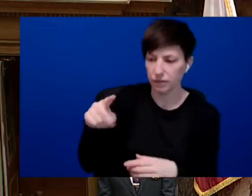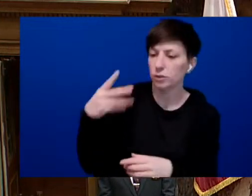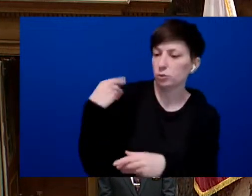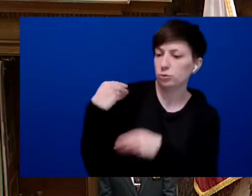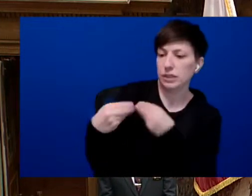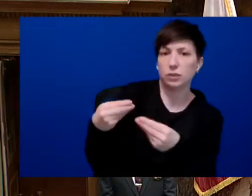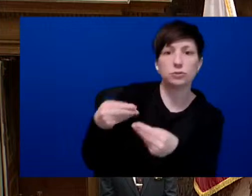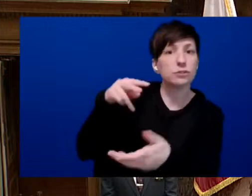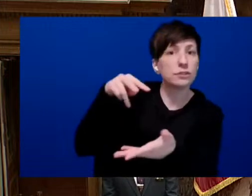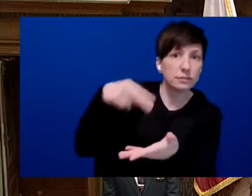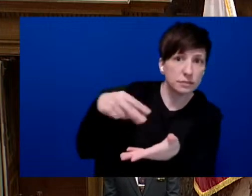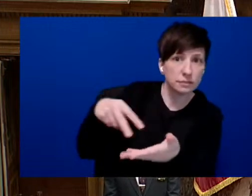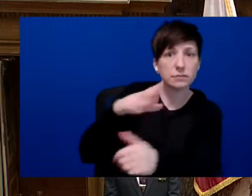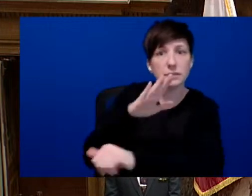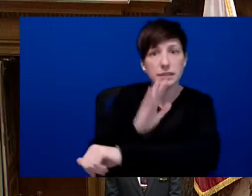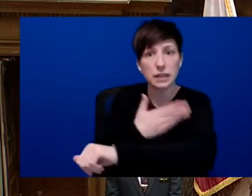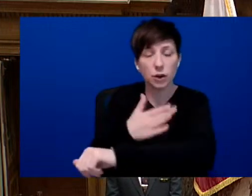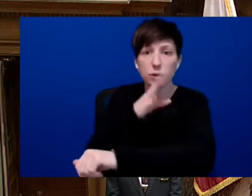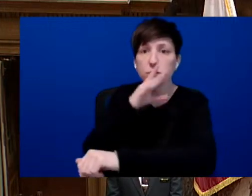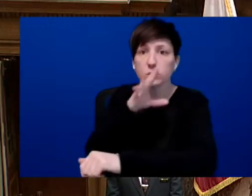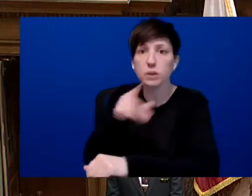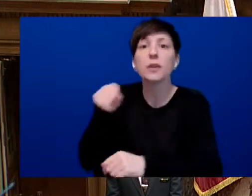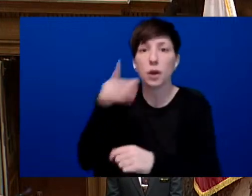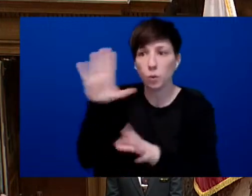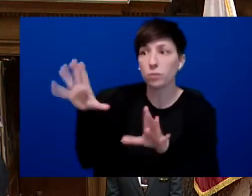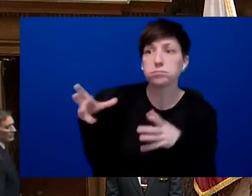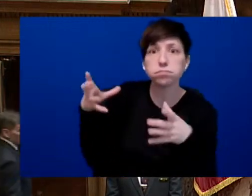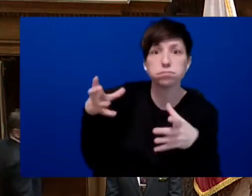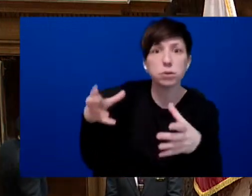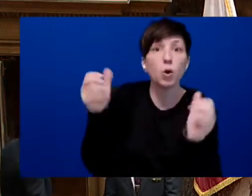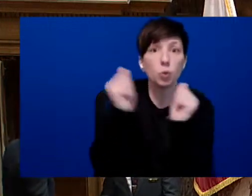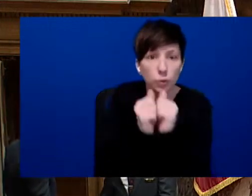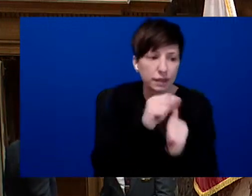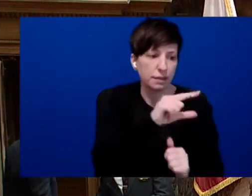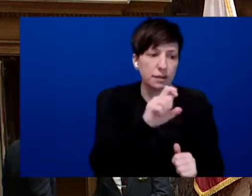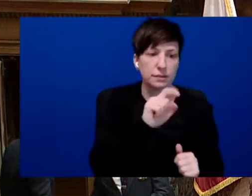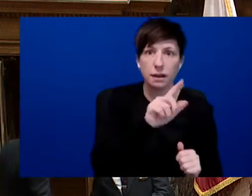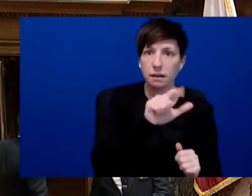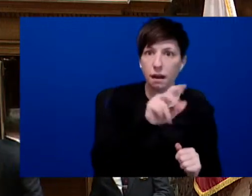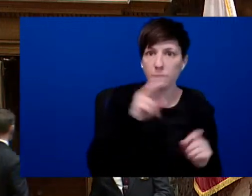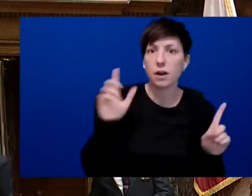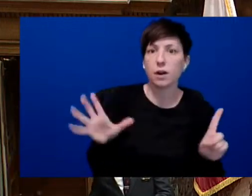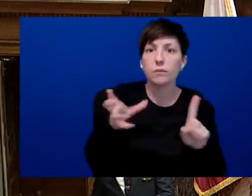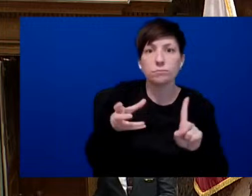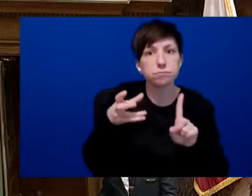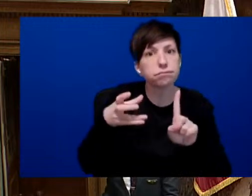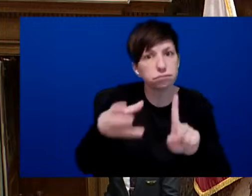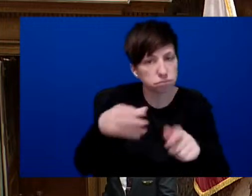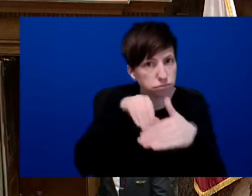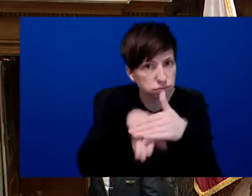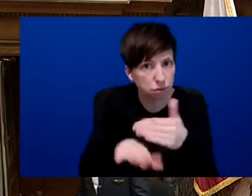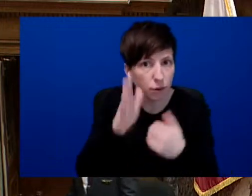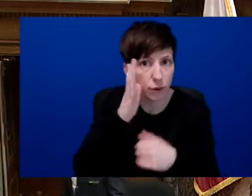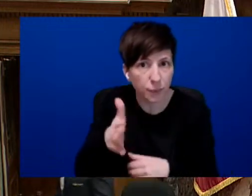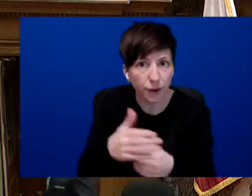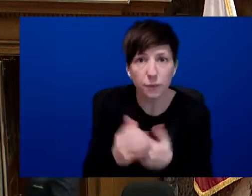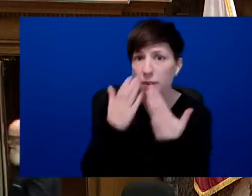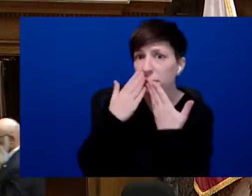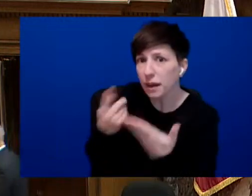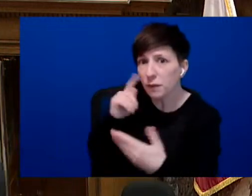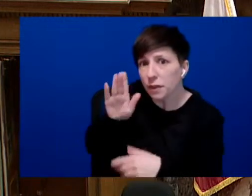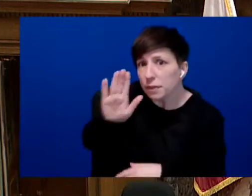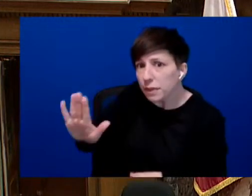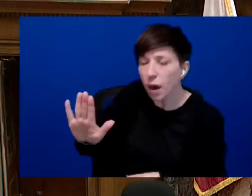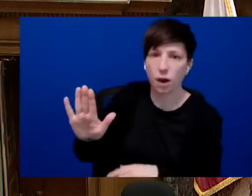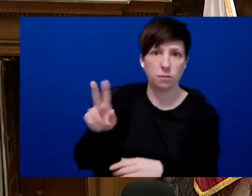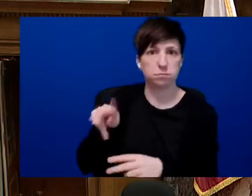chamber. We are grateful for their ceremonial contribution to today's events. We will now await the